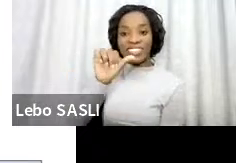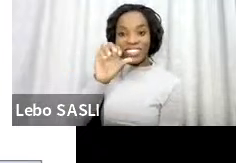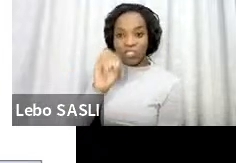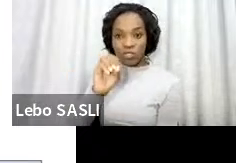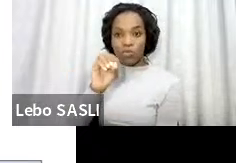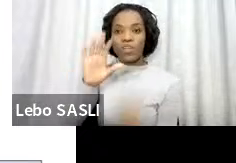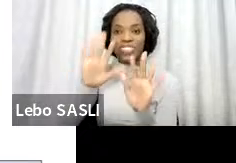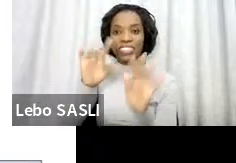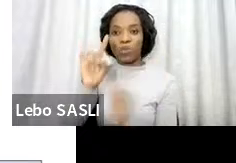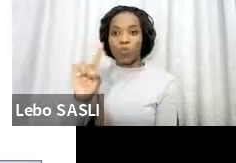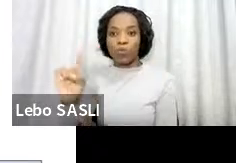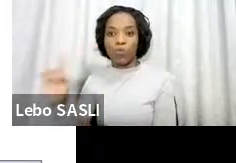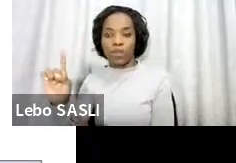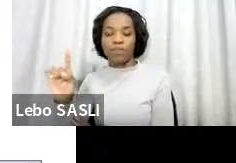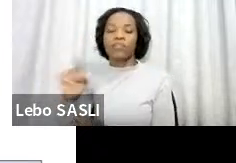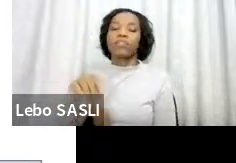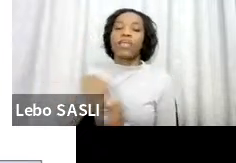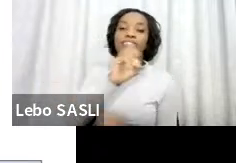0860-10-111.